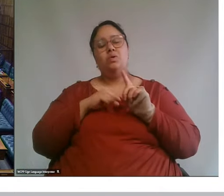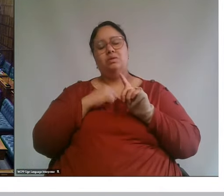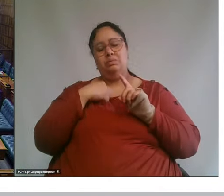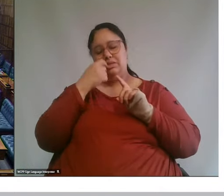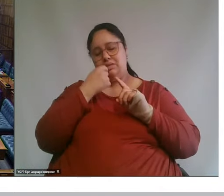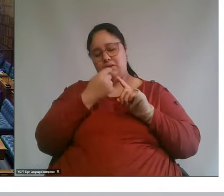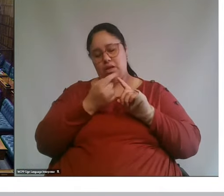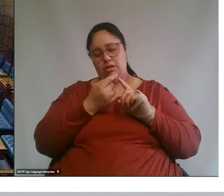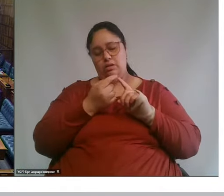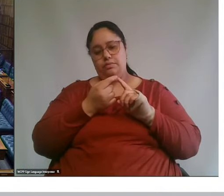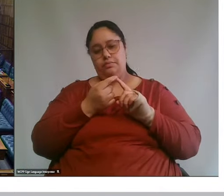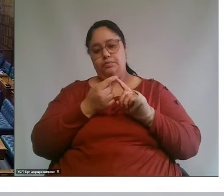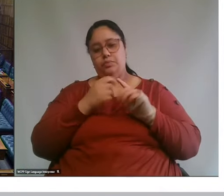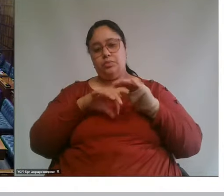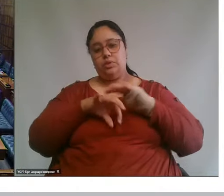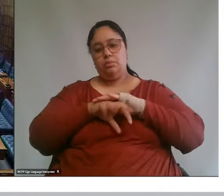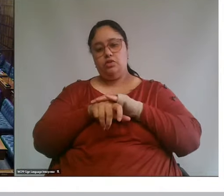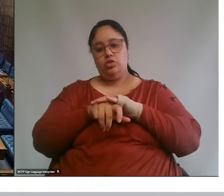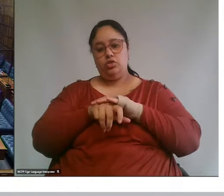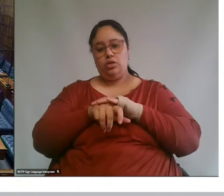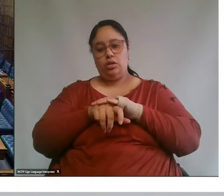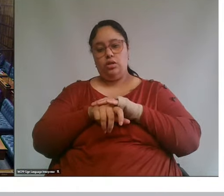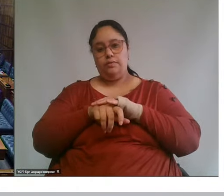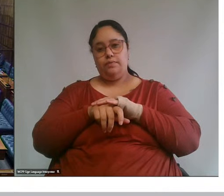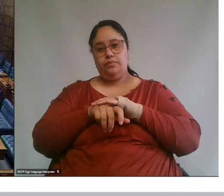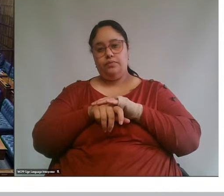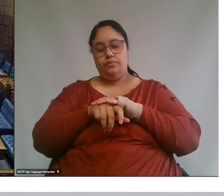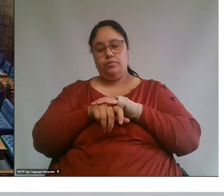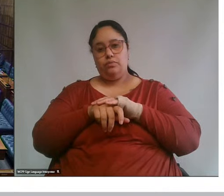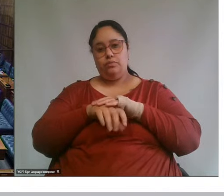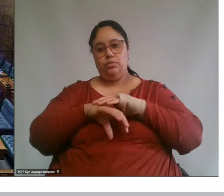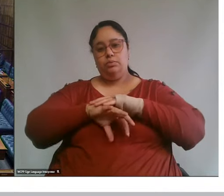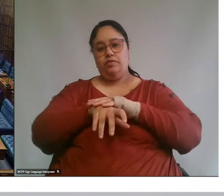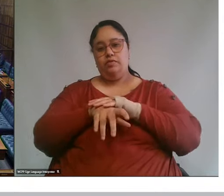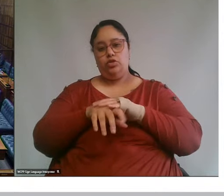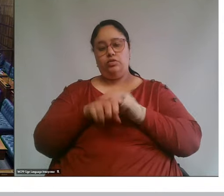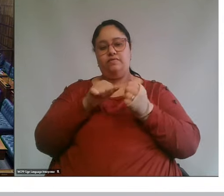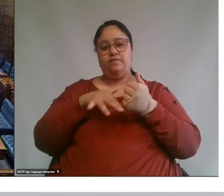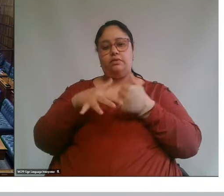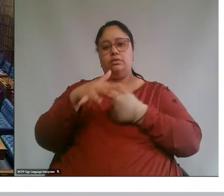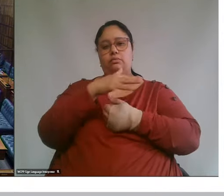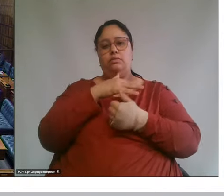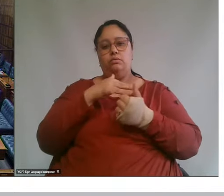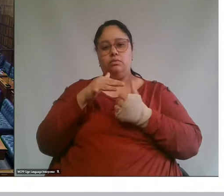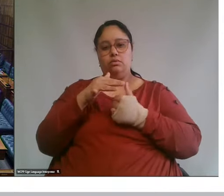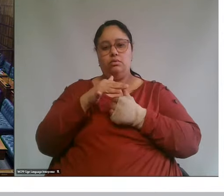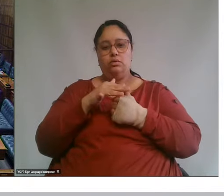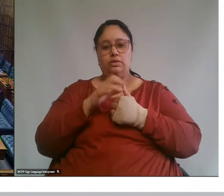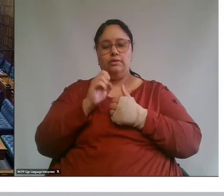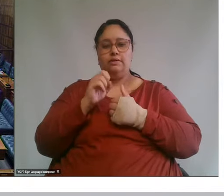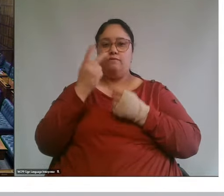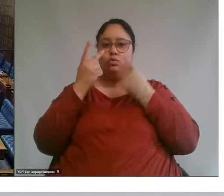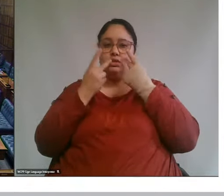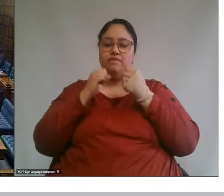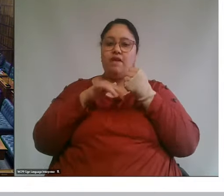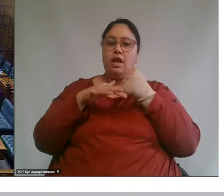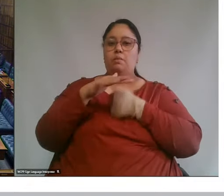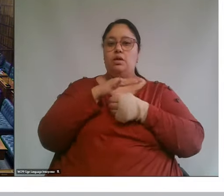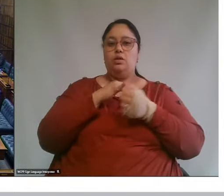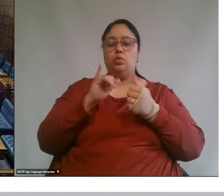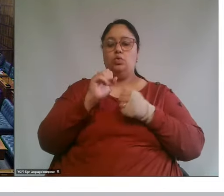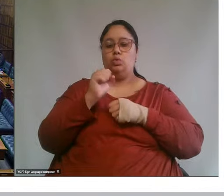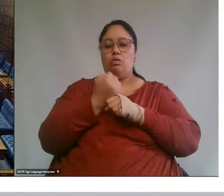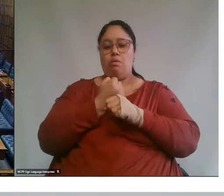say a provincial uh or environmental you know if you look at the environment in which you